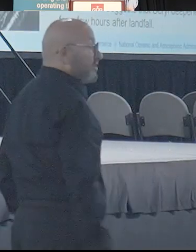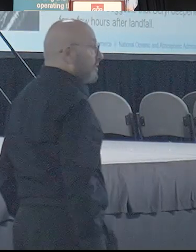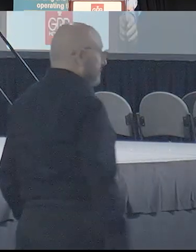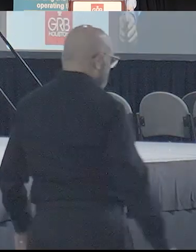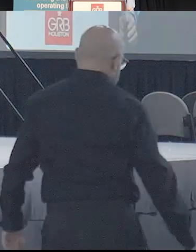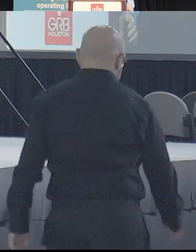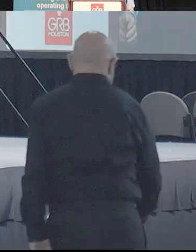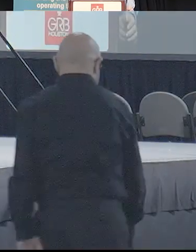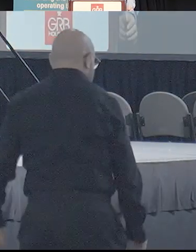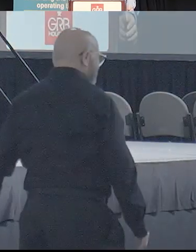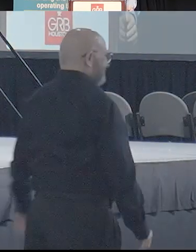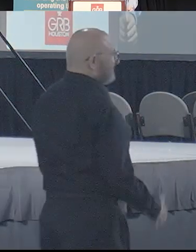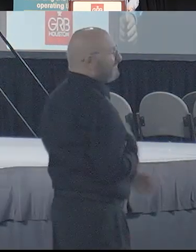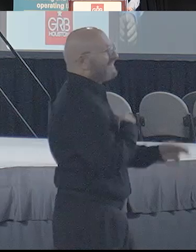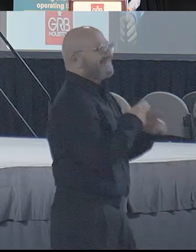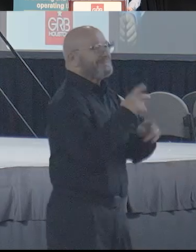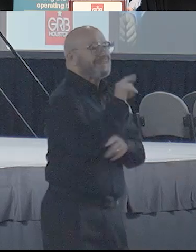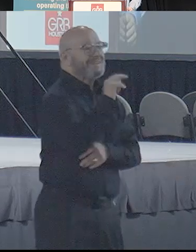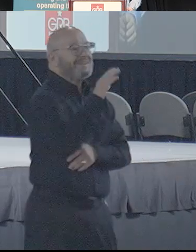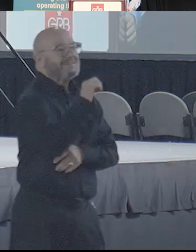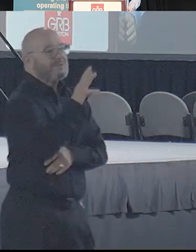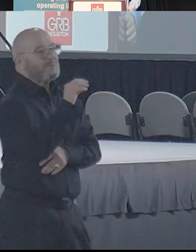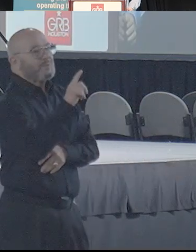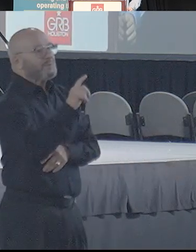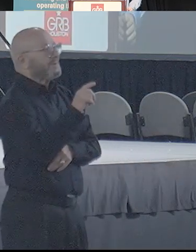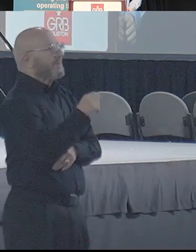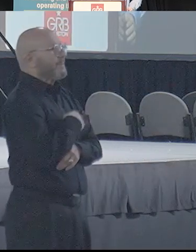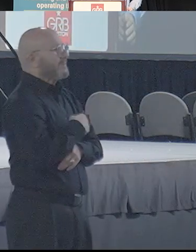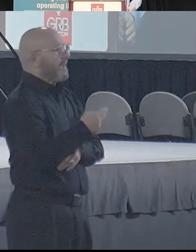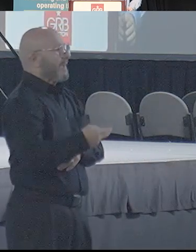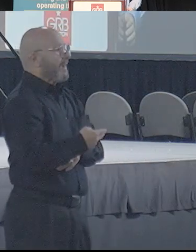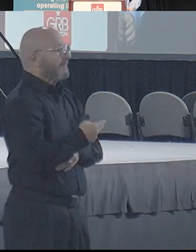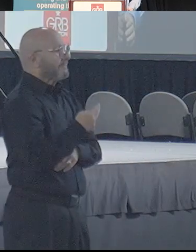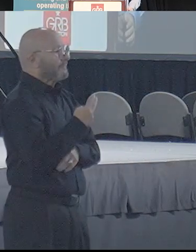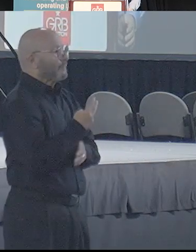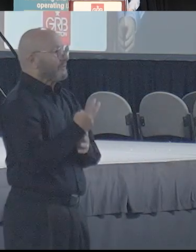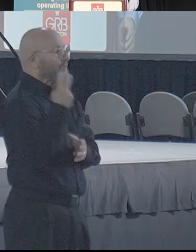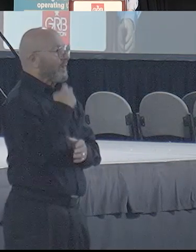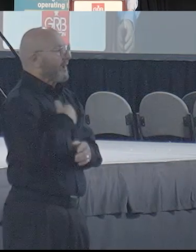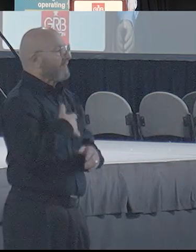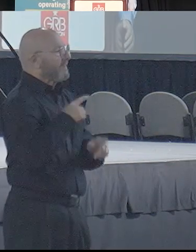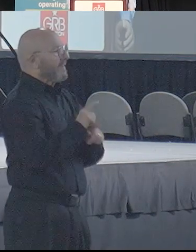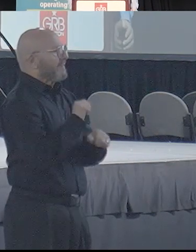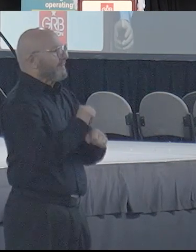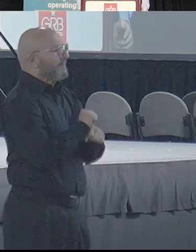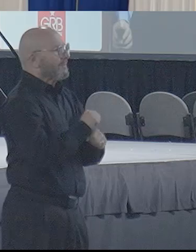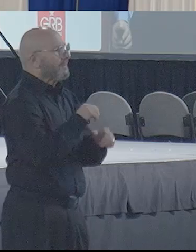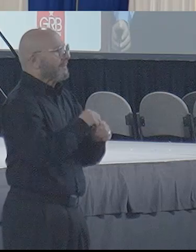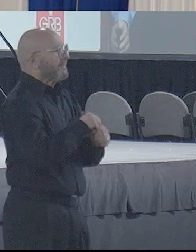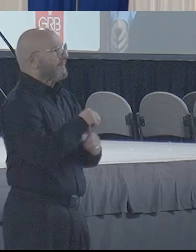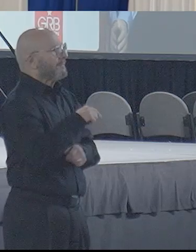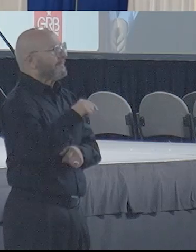few seconds here. My name's Lance Wood. I retired 2 weeks ago, but I still feel like I'm part of the National Weather Service Houston Galveston